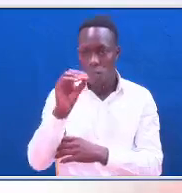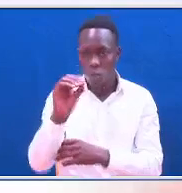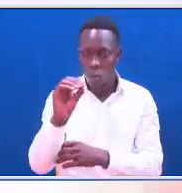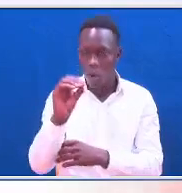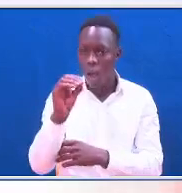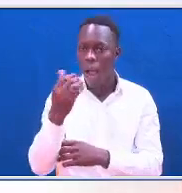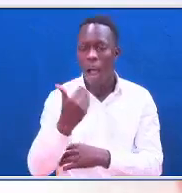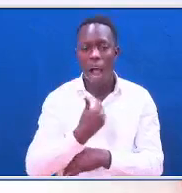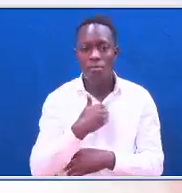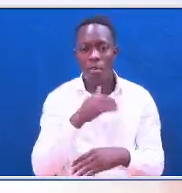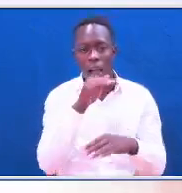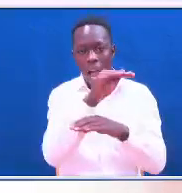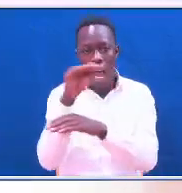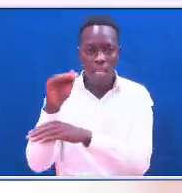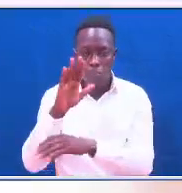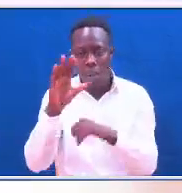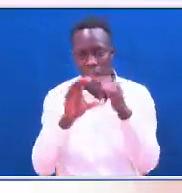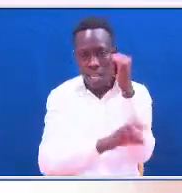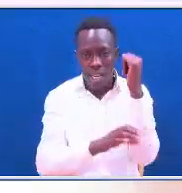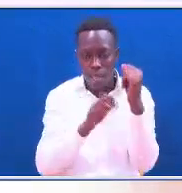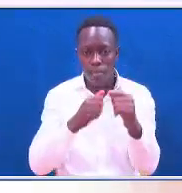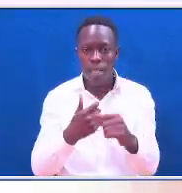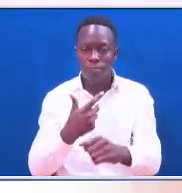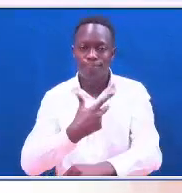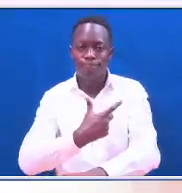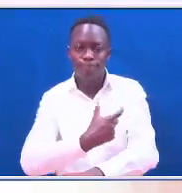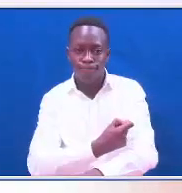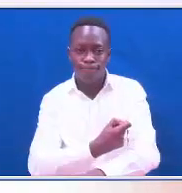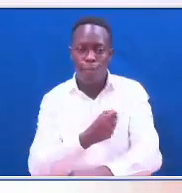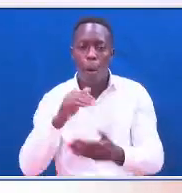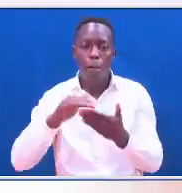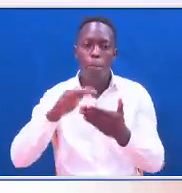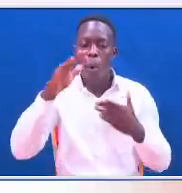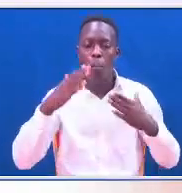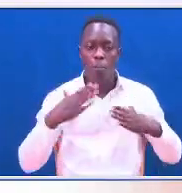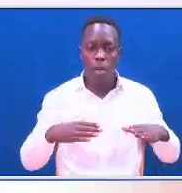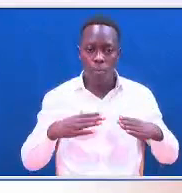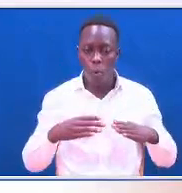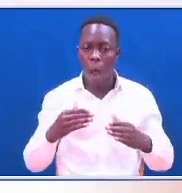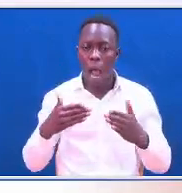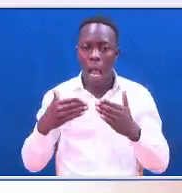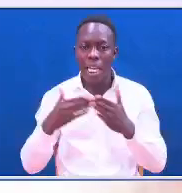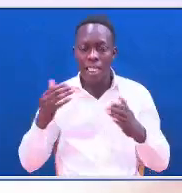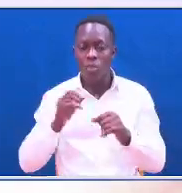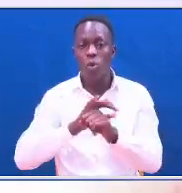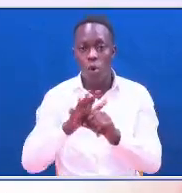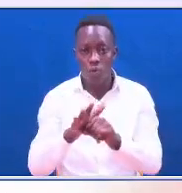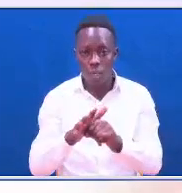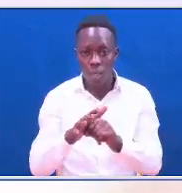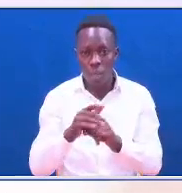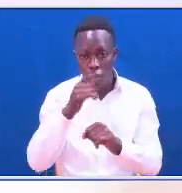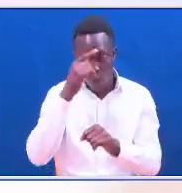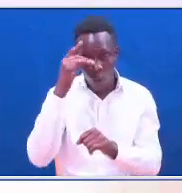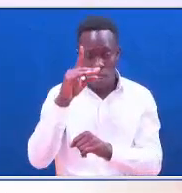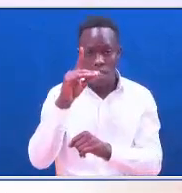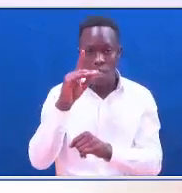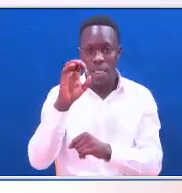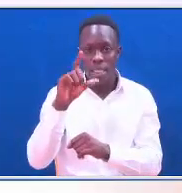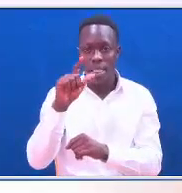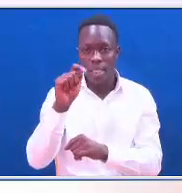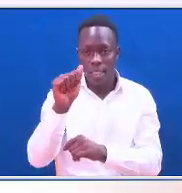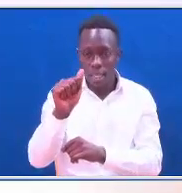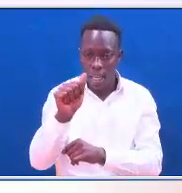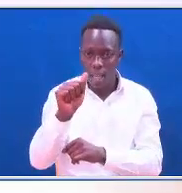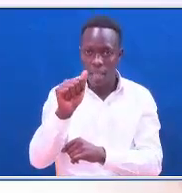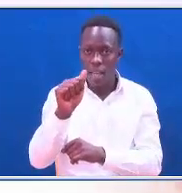urged countries to vaccinate more people against COVID-19, warning that COVID-19 Delta variant has been detected